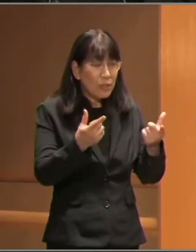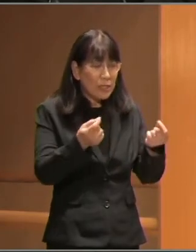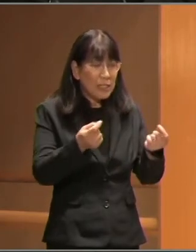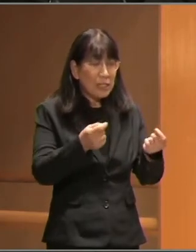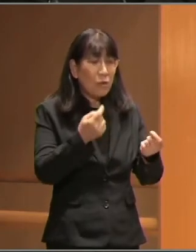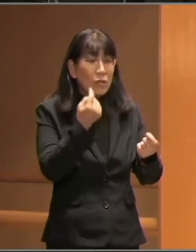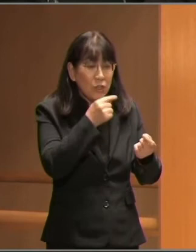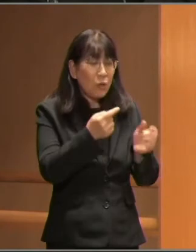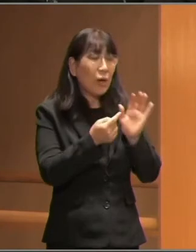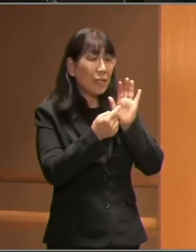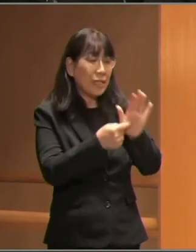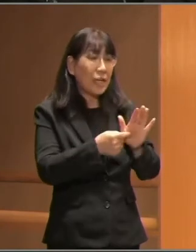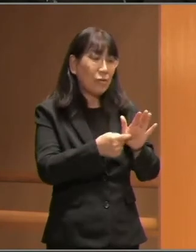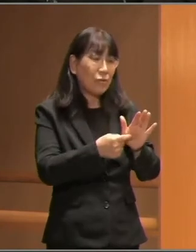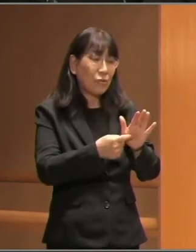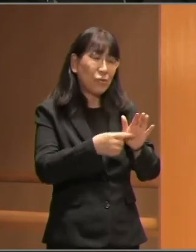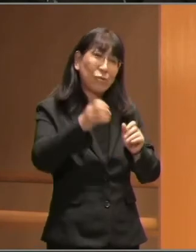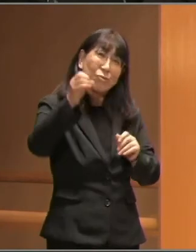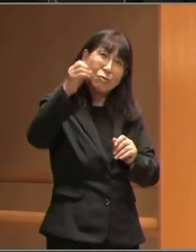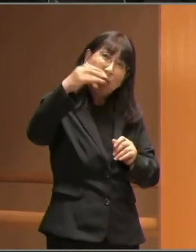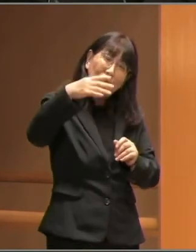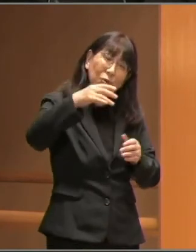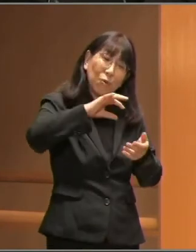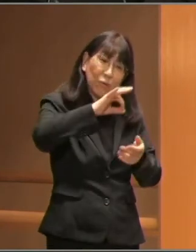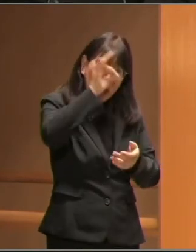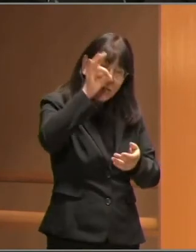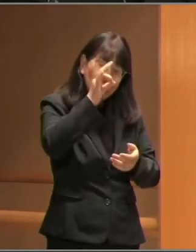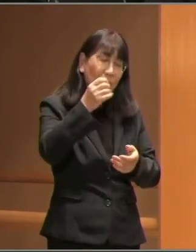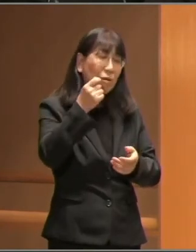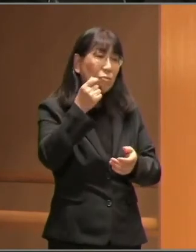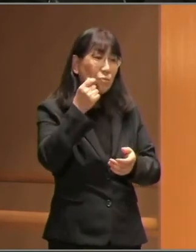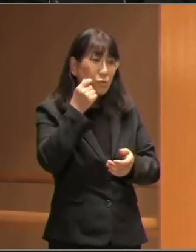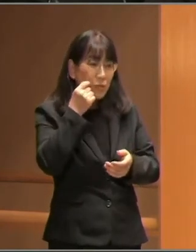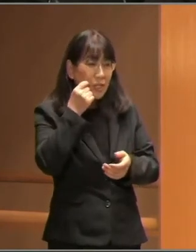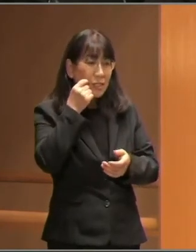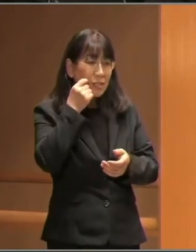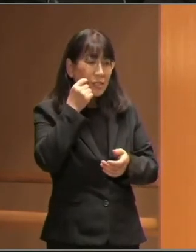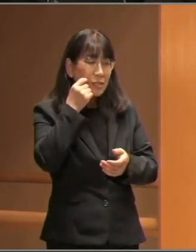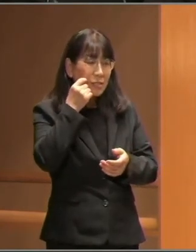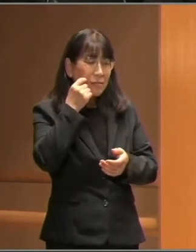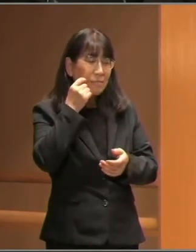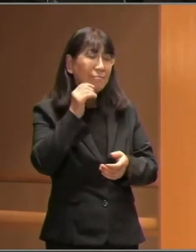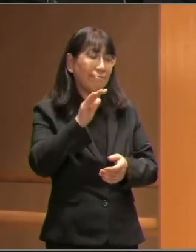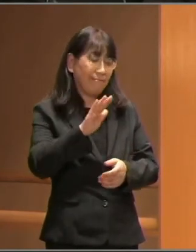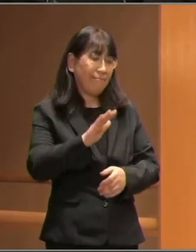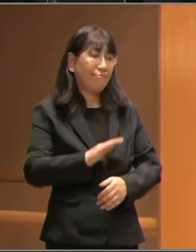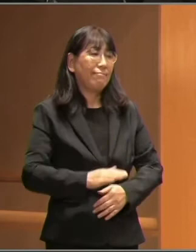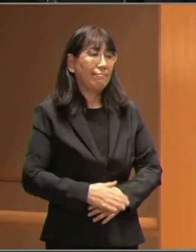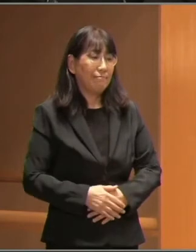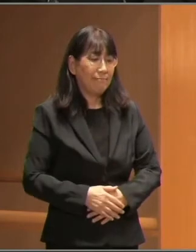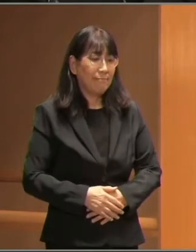regular white lighting device is very difficult to find.